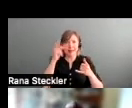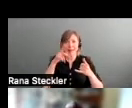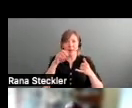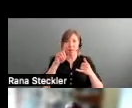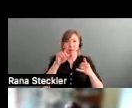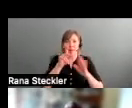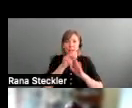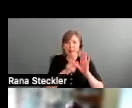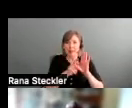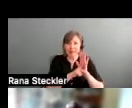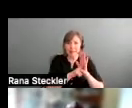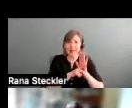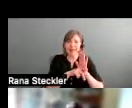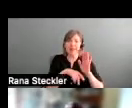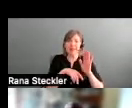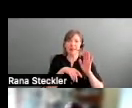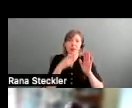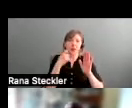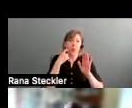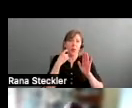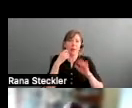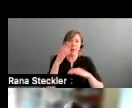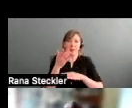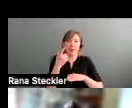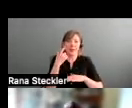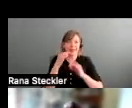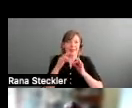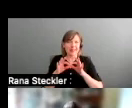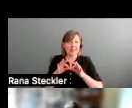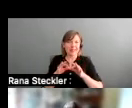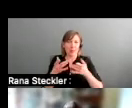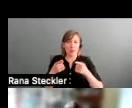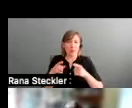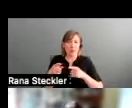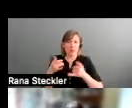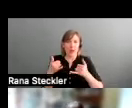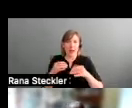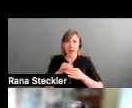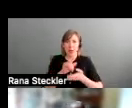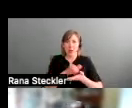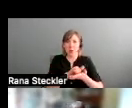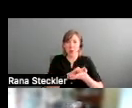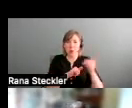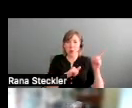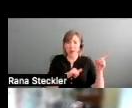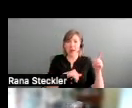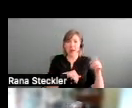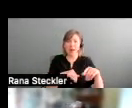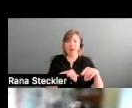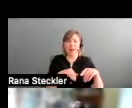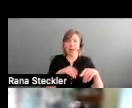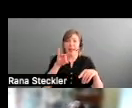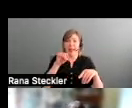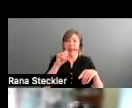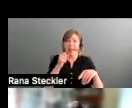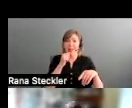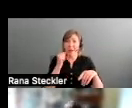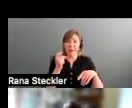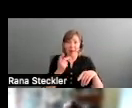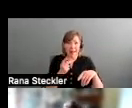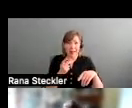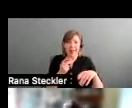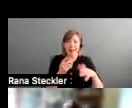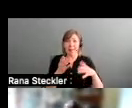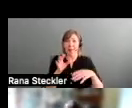that the previous speakers were just mentioning of what's going on right now in New York. And I think the 80s are back,